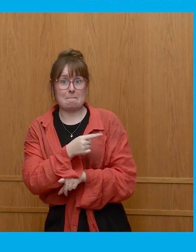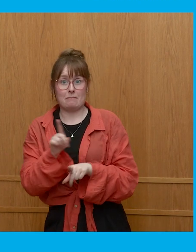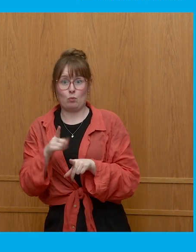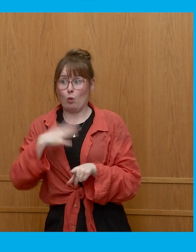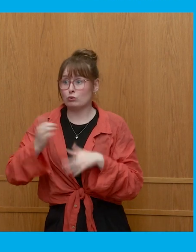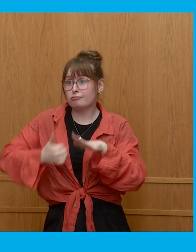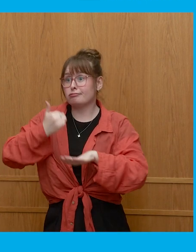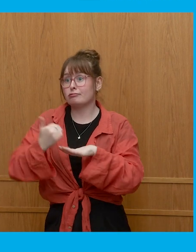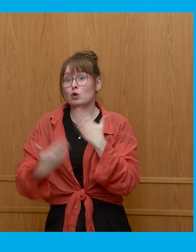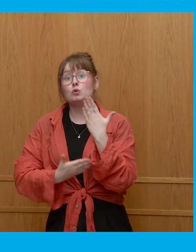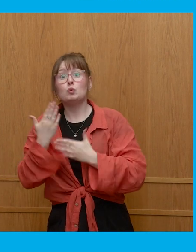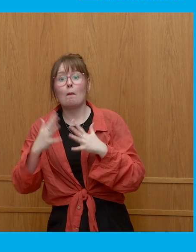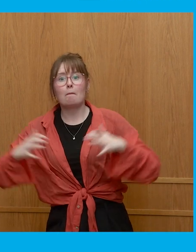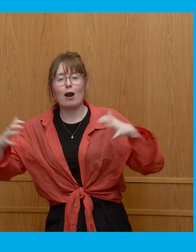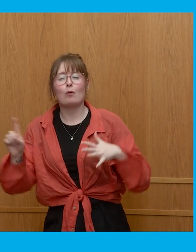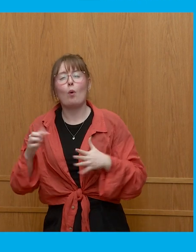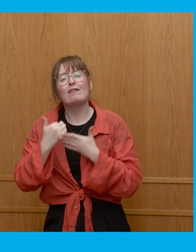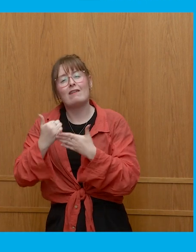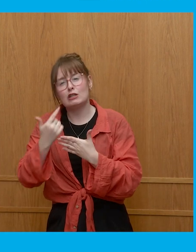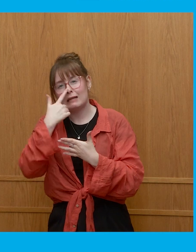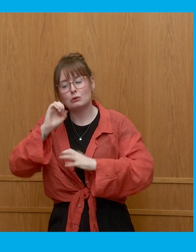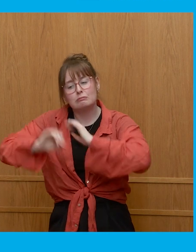Someone else would like to give.